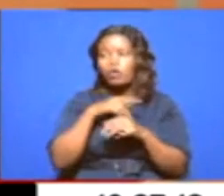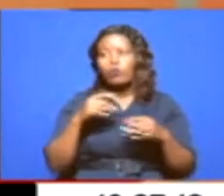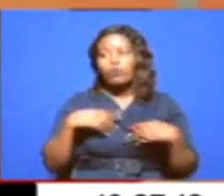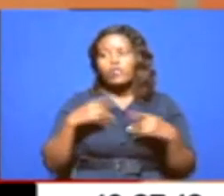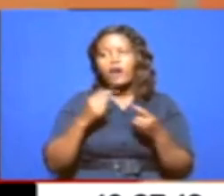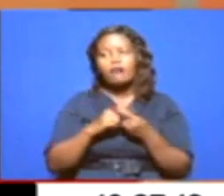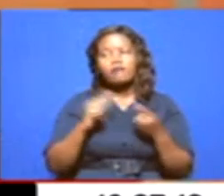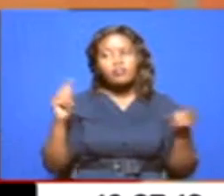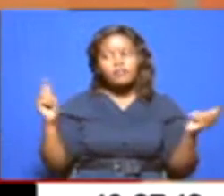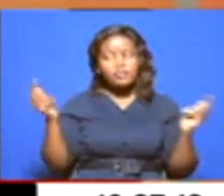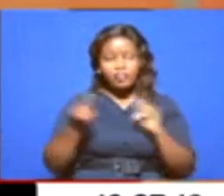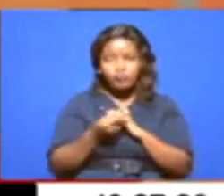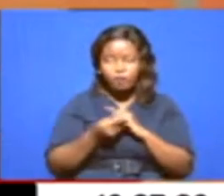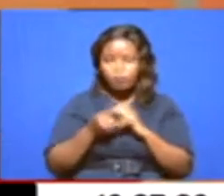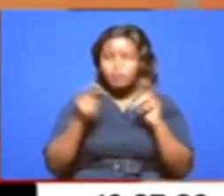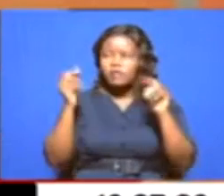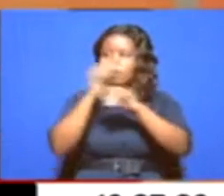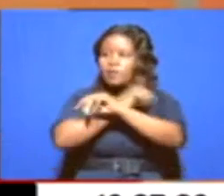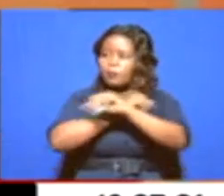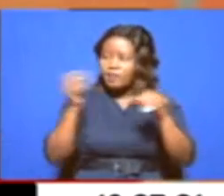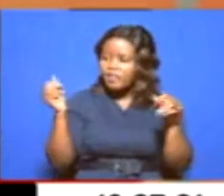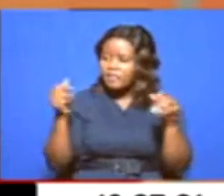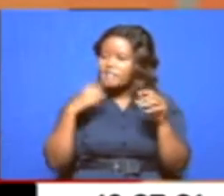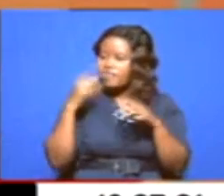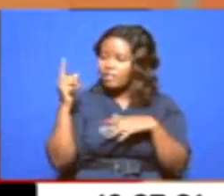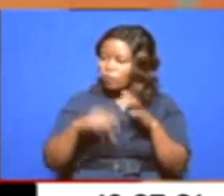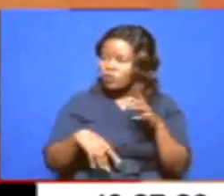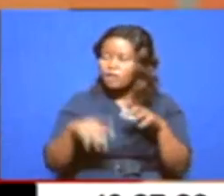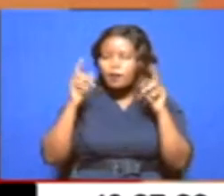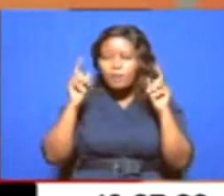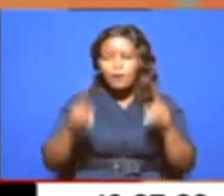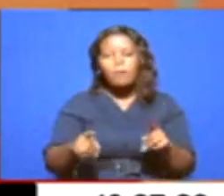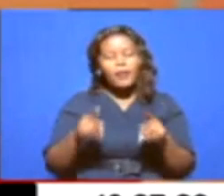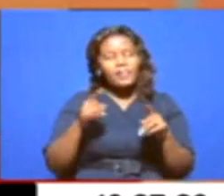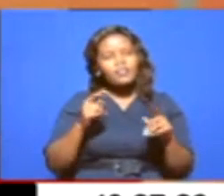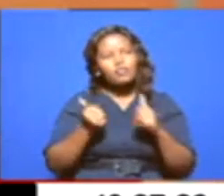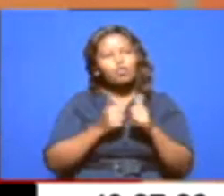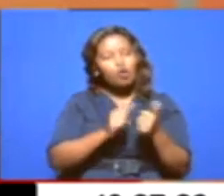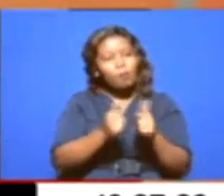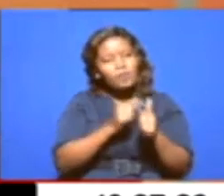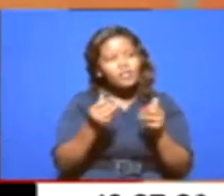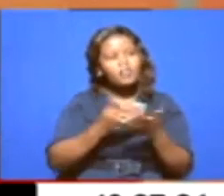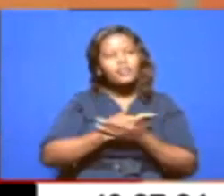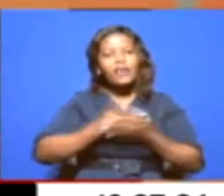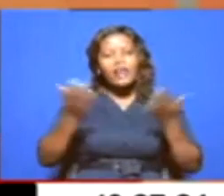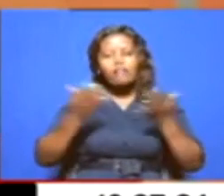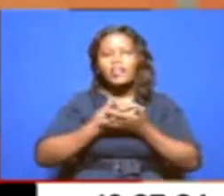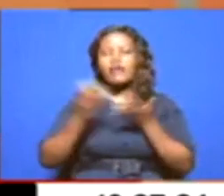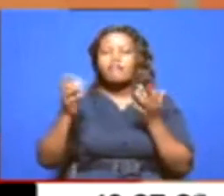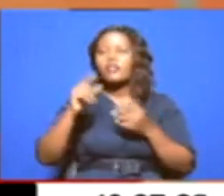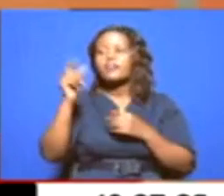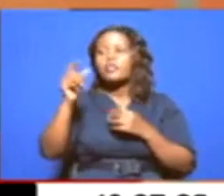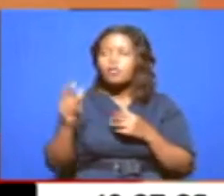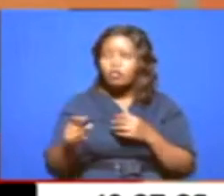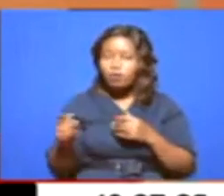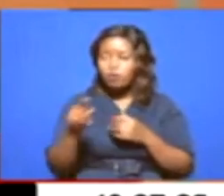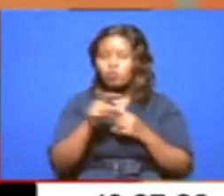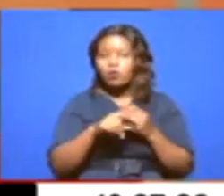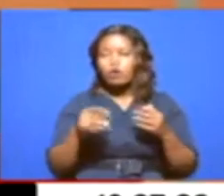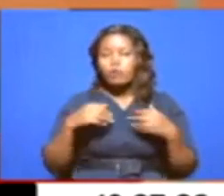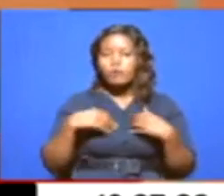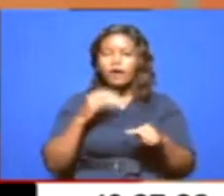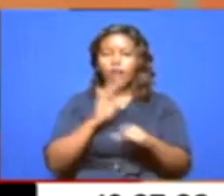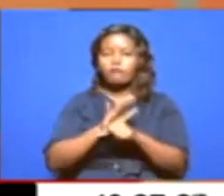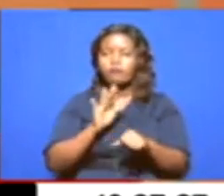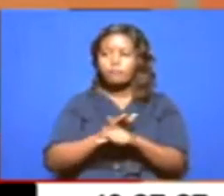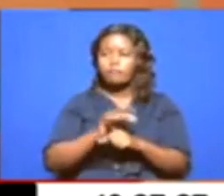that we have to visit practically every region who has the potential to have an athlete. So we have gone to most of our regions